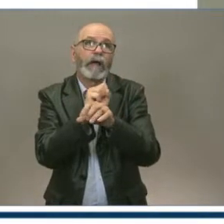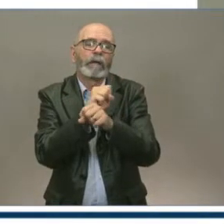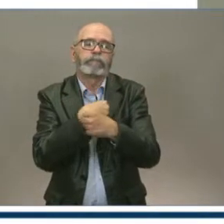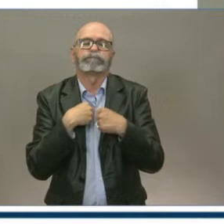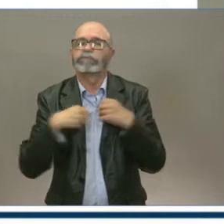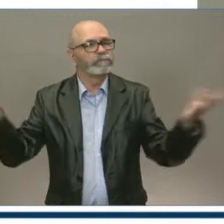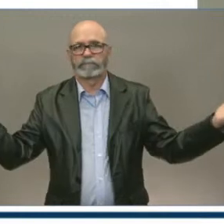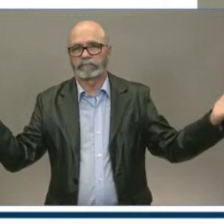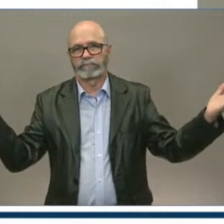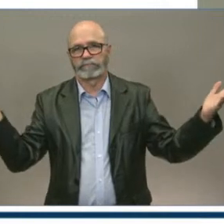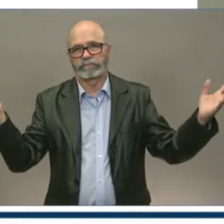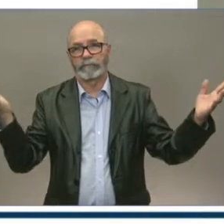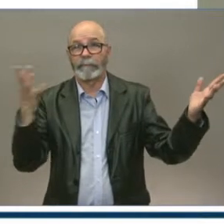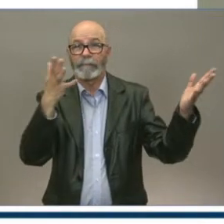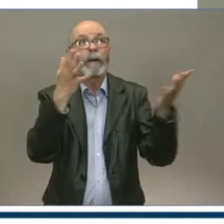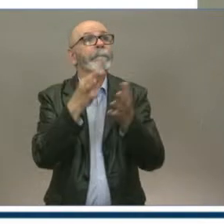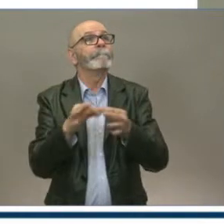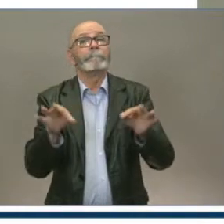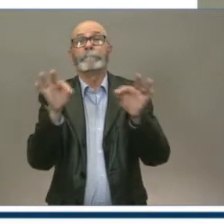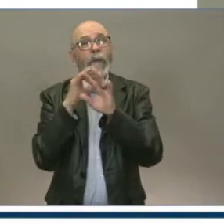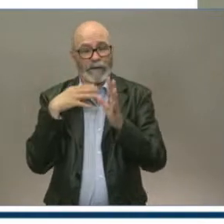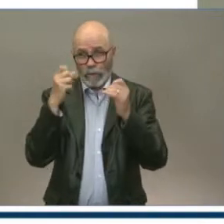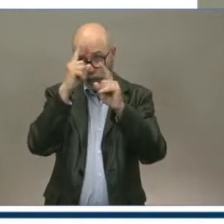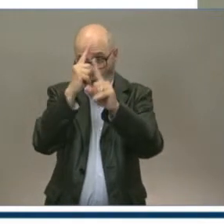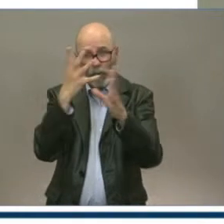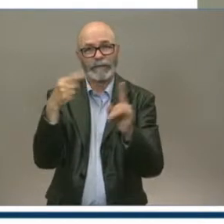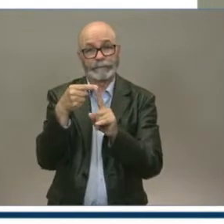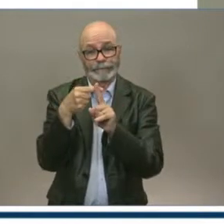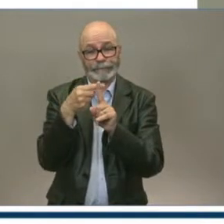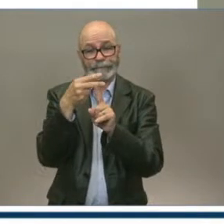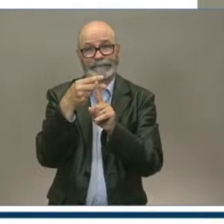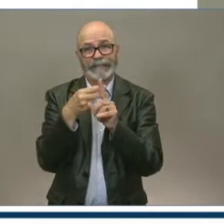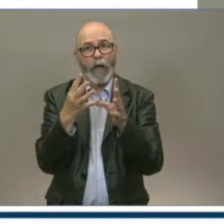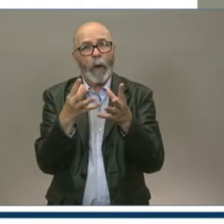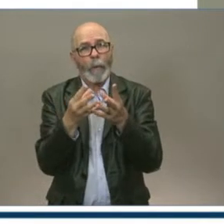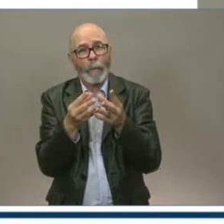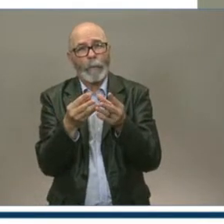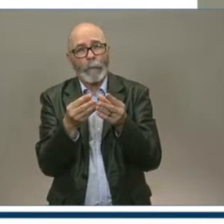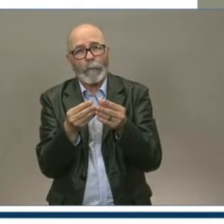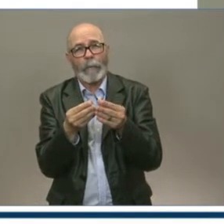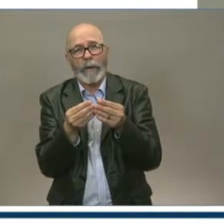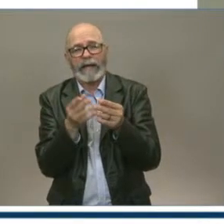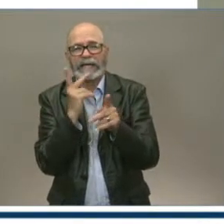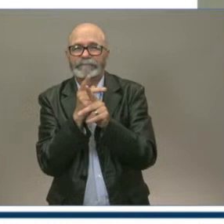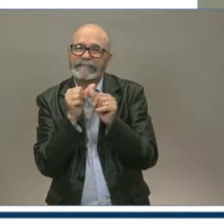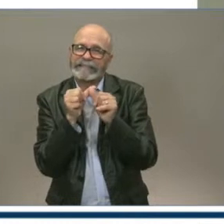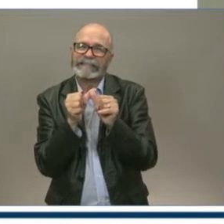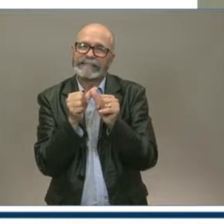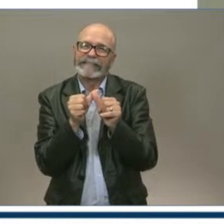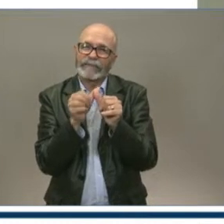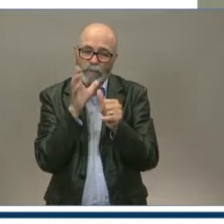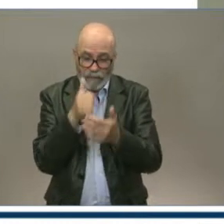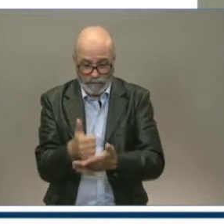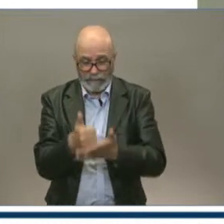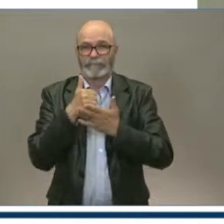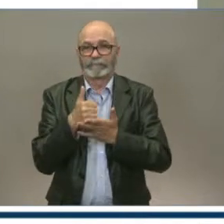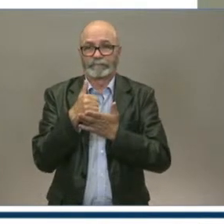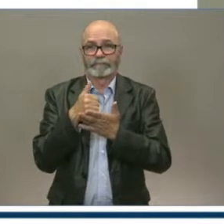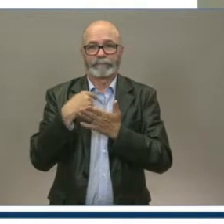need to find the resolve and resilience to keep doing what is keeping us safe and making us an example